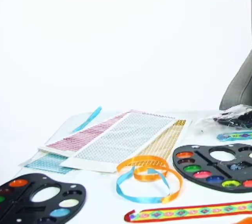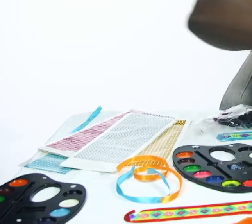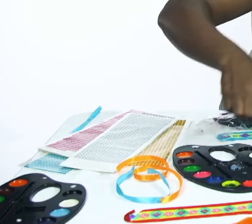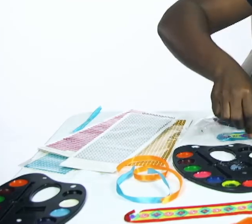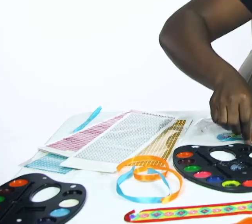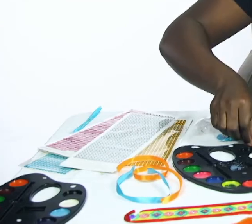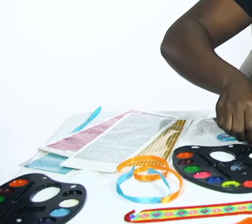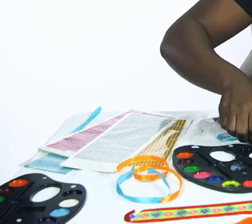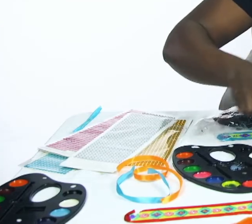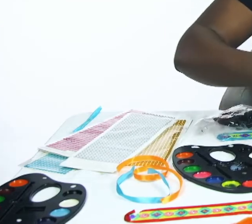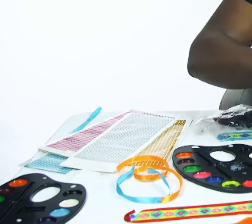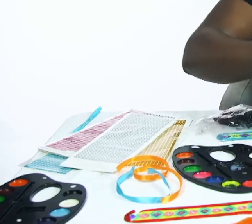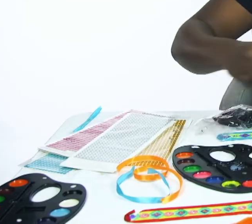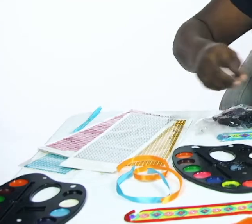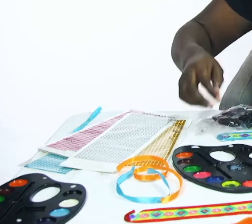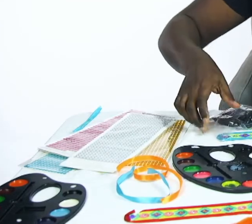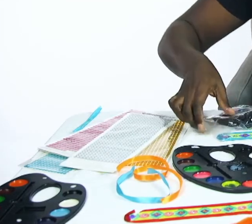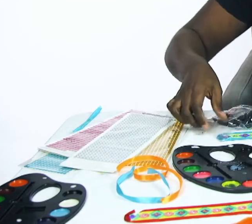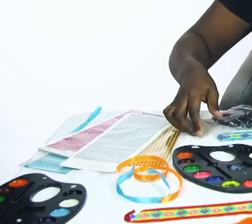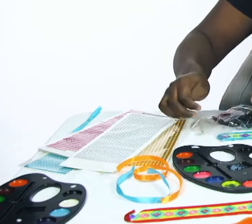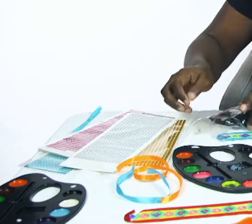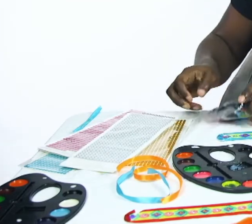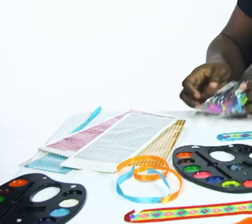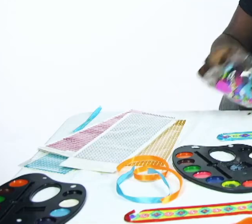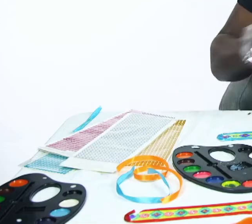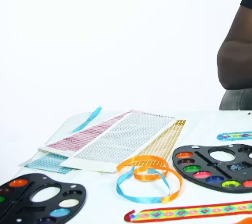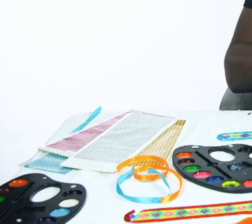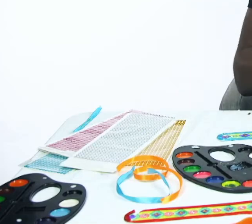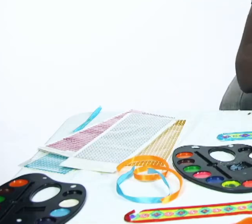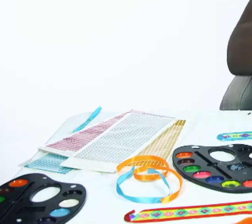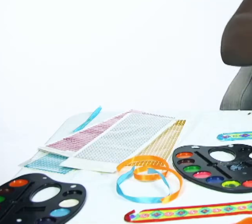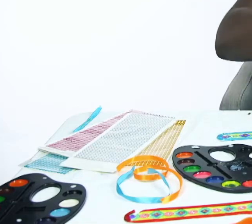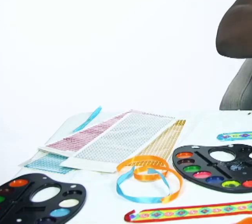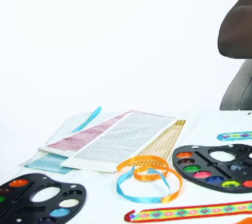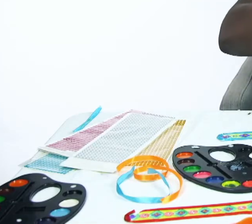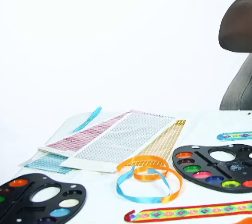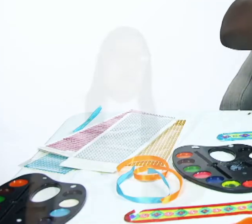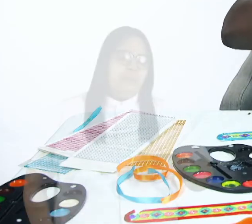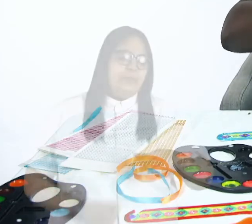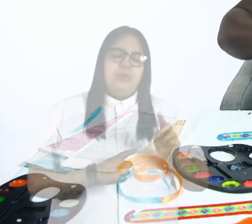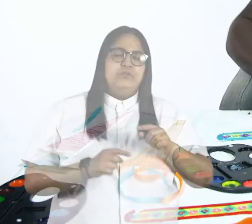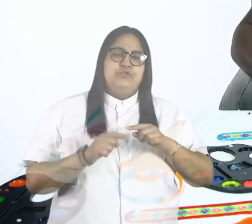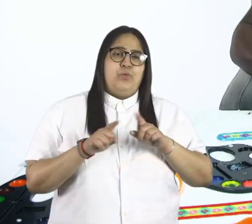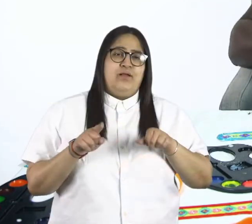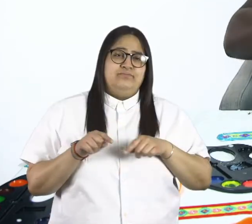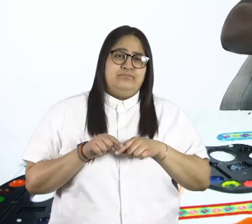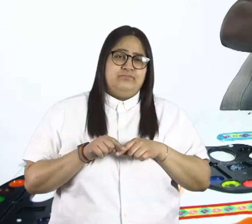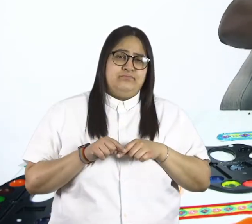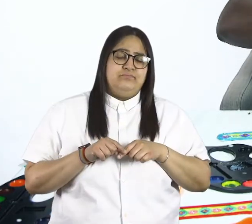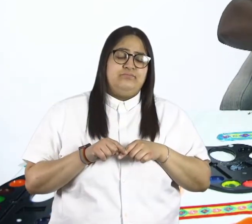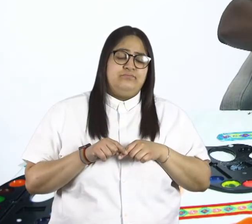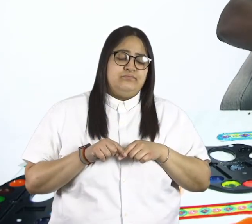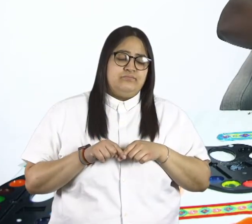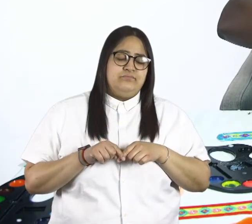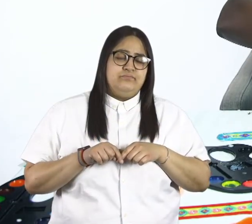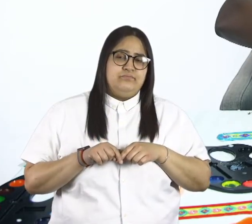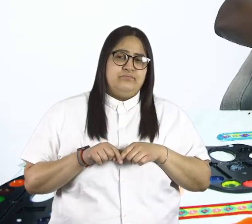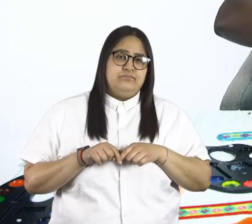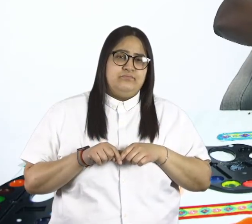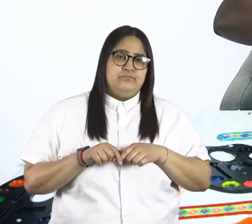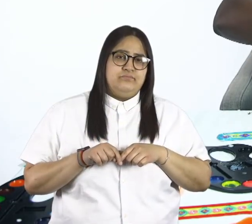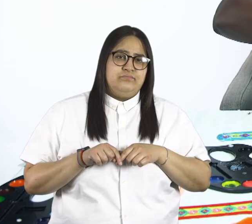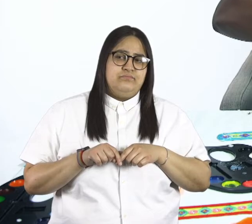And yes, we're going to move on to our 4 pieces. Now with these 4 pieces, you could stick them down as they are, or you